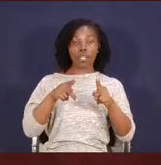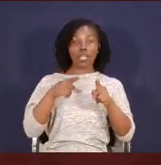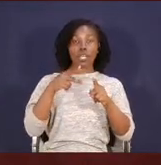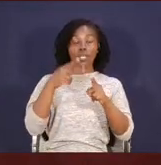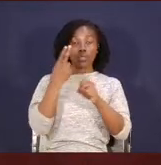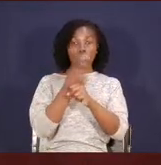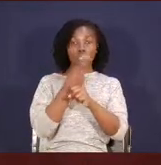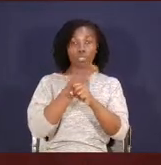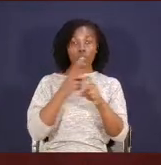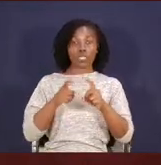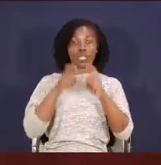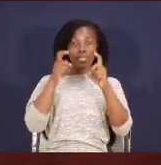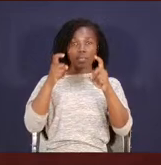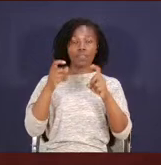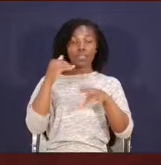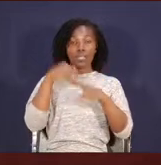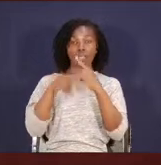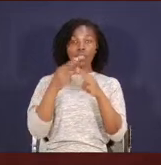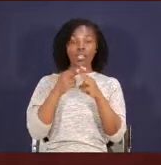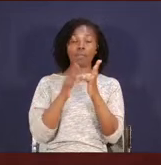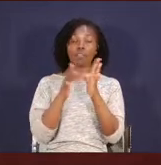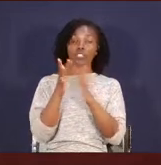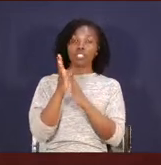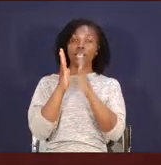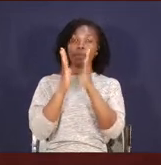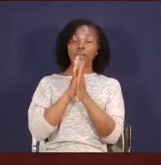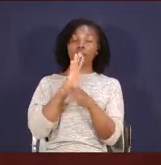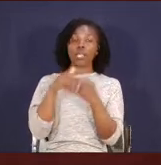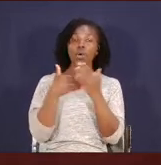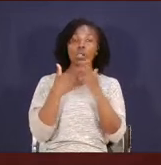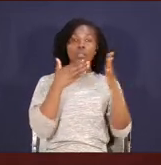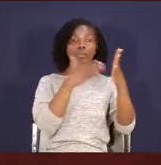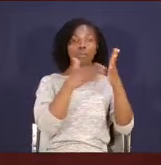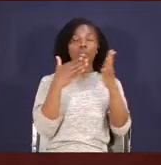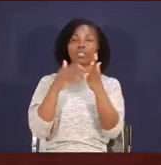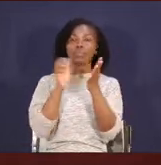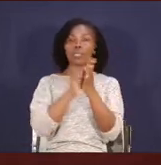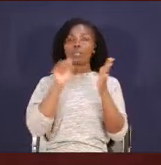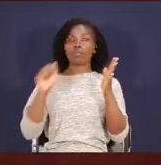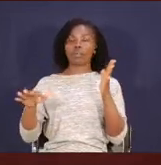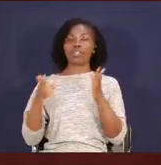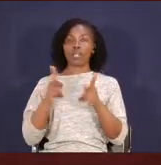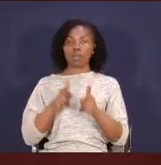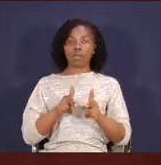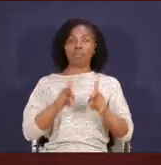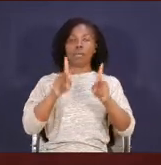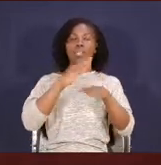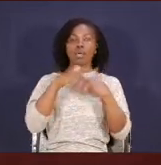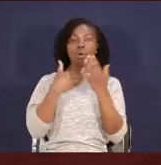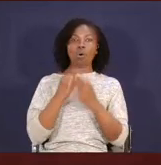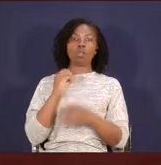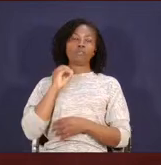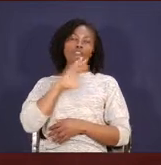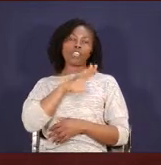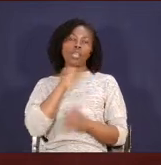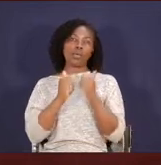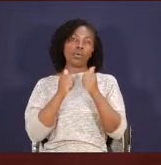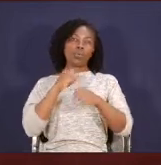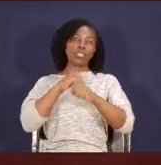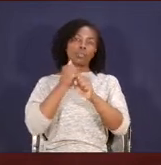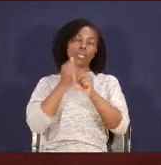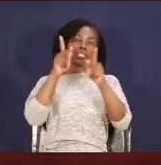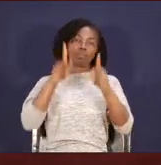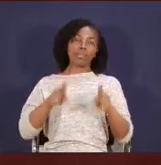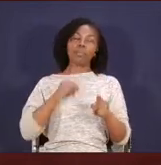union with Jesus, I pray every hindrance be removed upon their path, every hesitation and fear that causes people not to